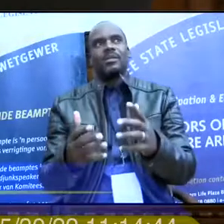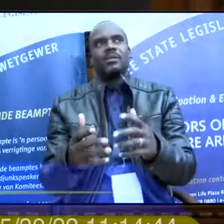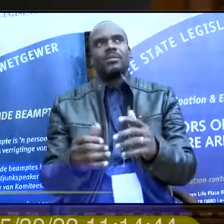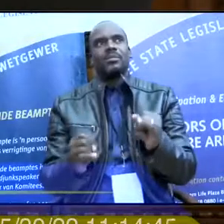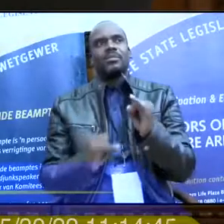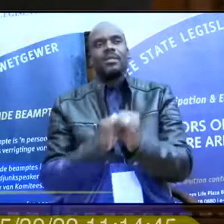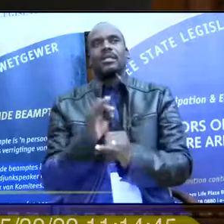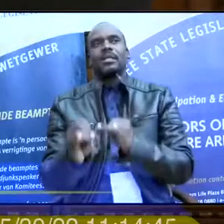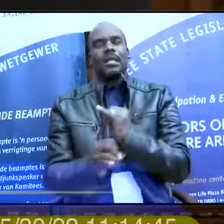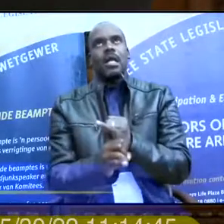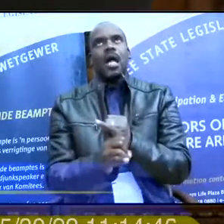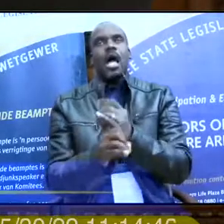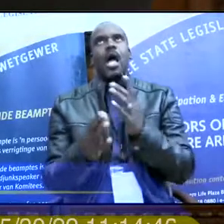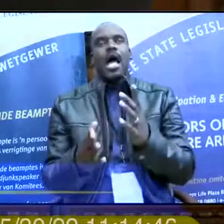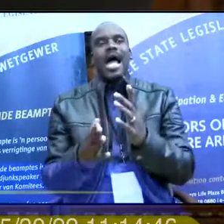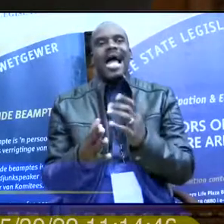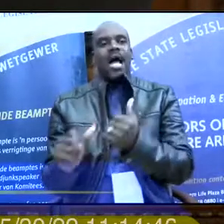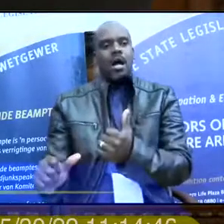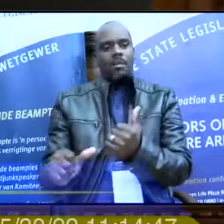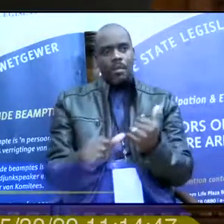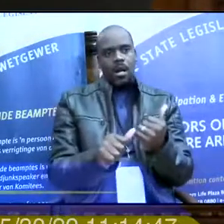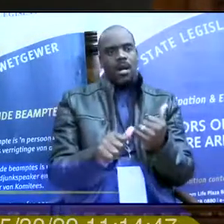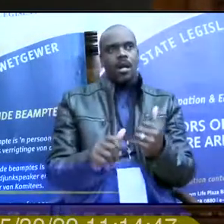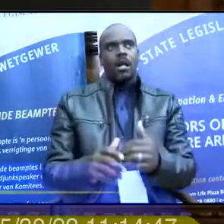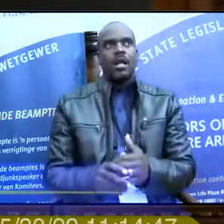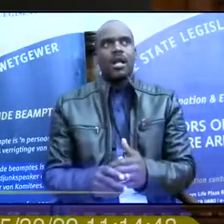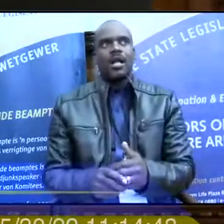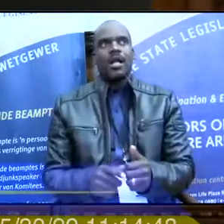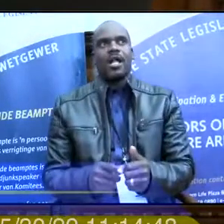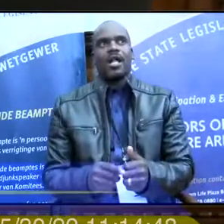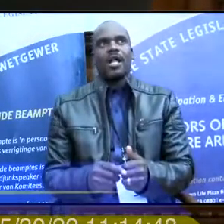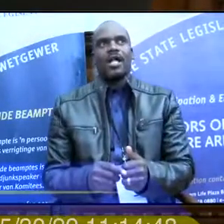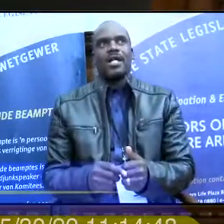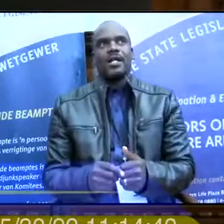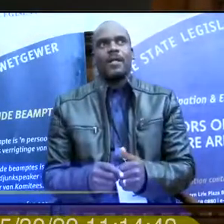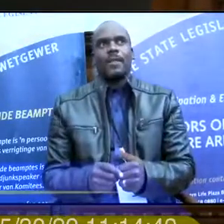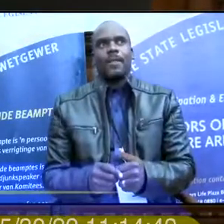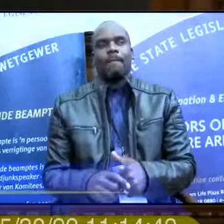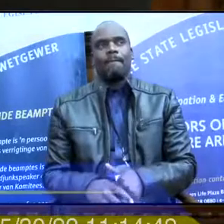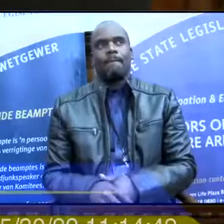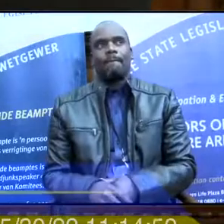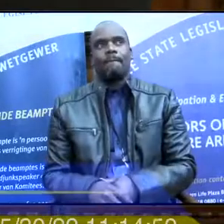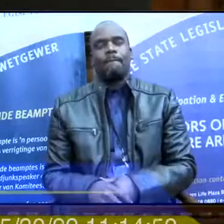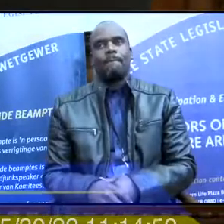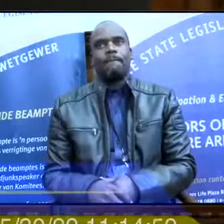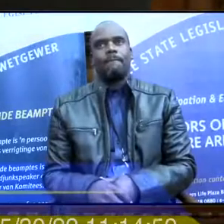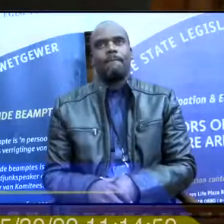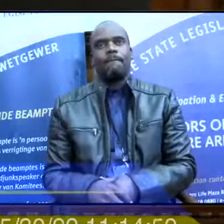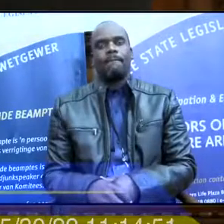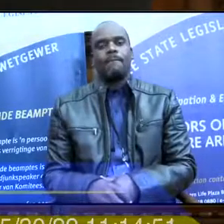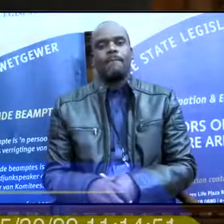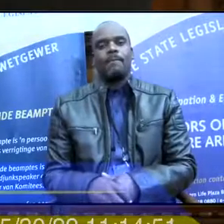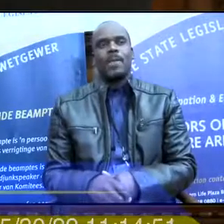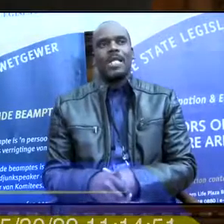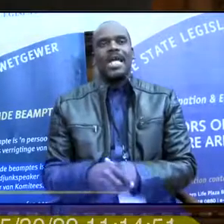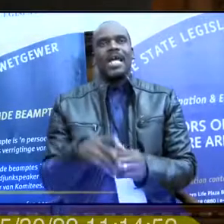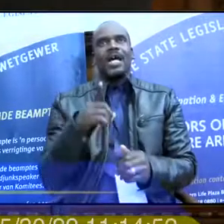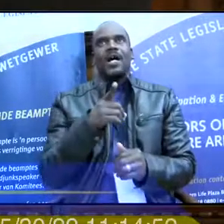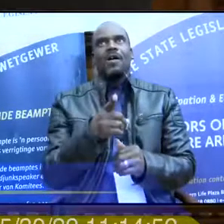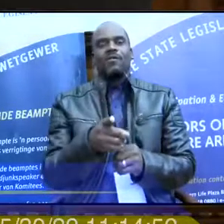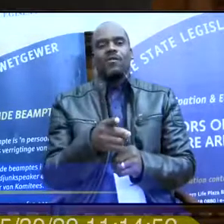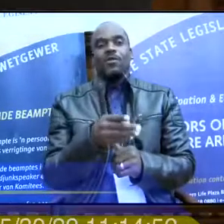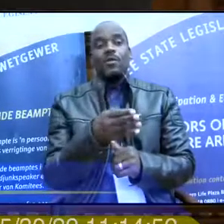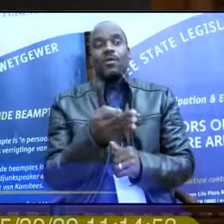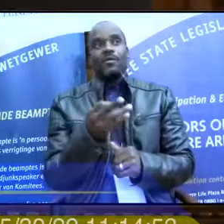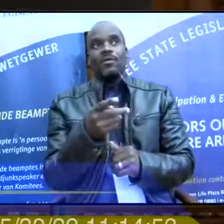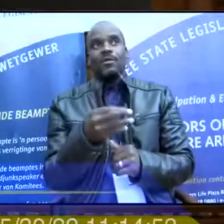come back in the events tourism uh supply chain and distribution industries we are still confronted by increasing